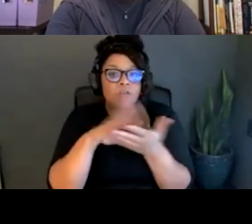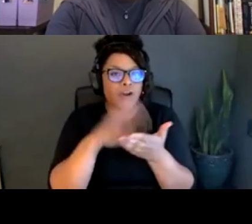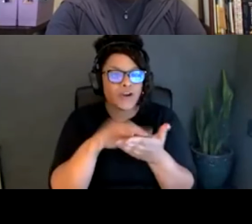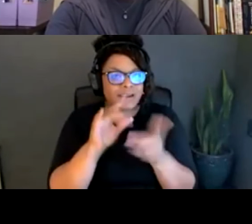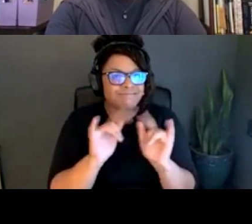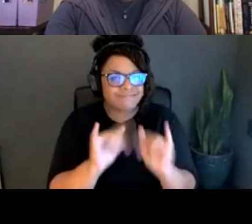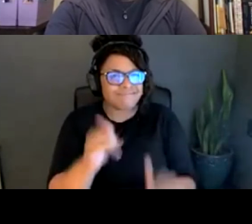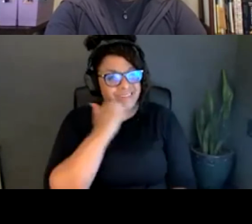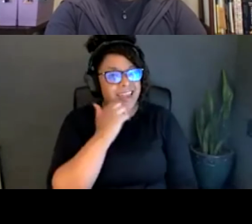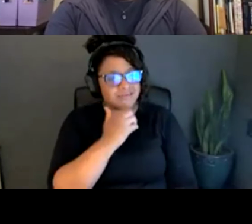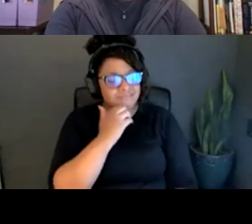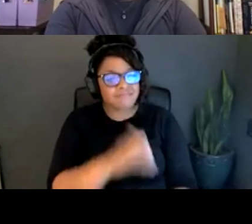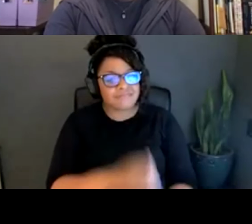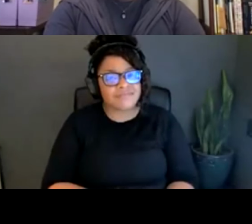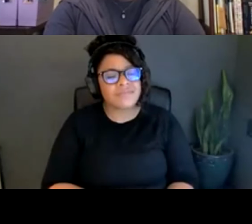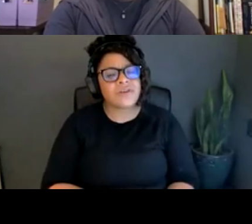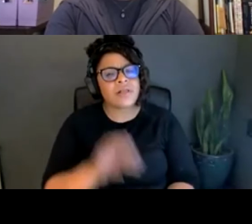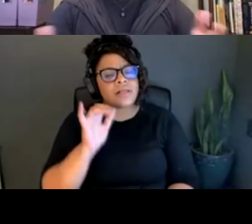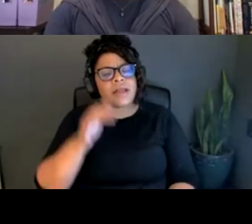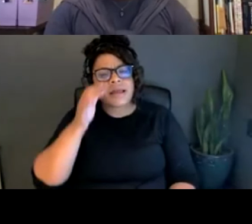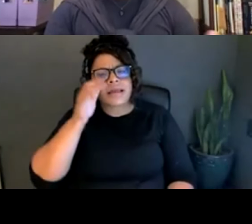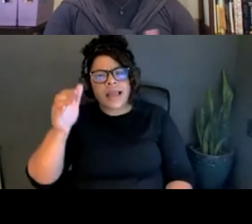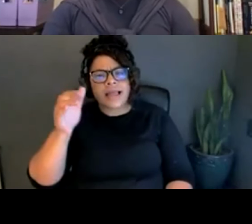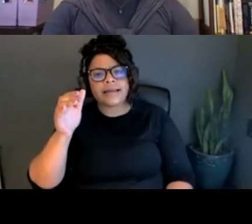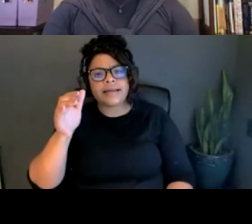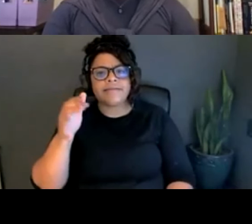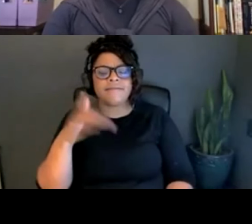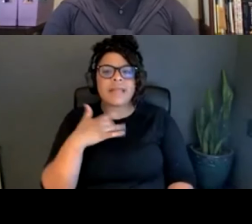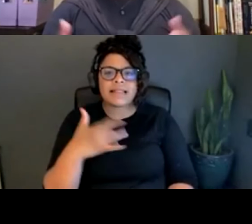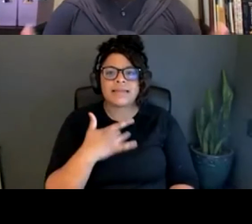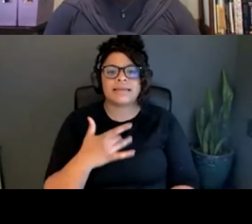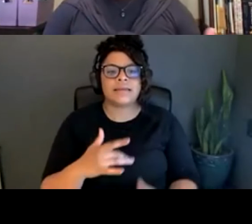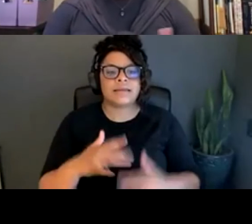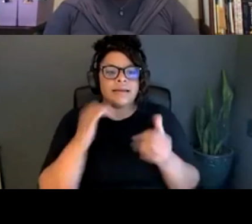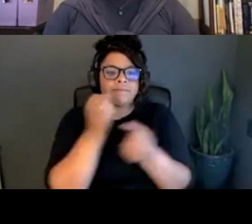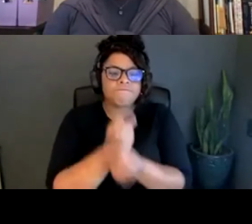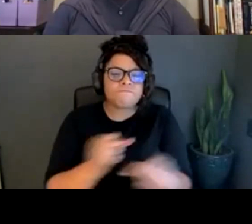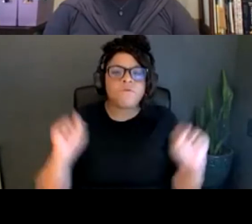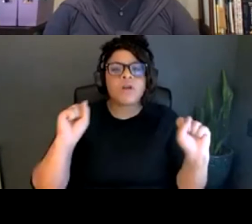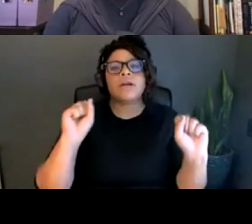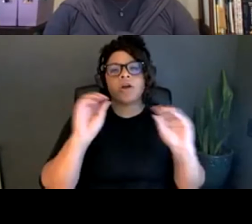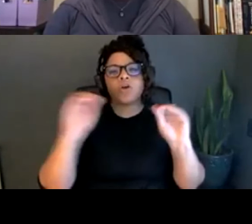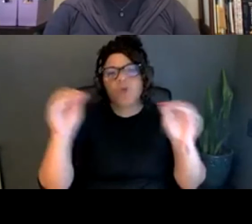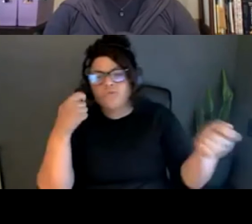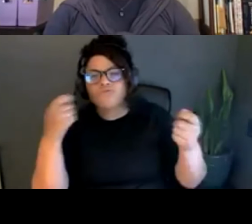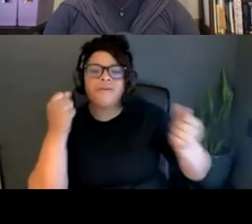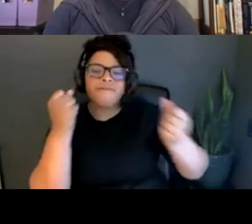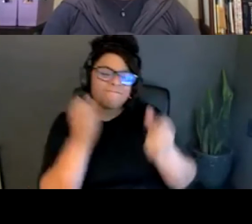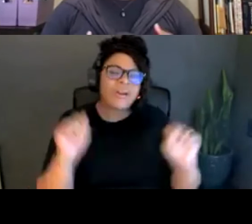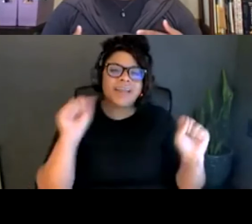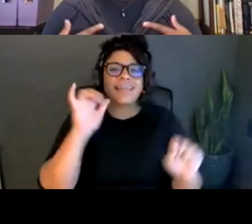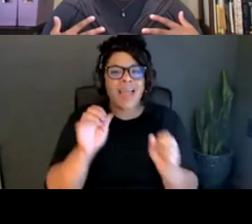per day. And so this notion of being free, uninhibited, and the opportunity